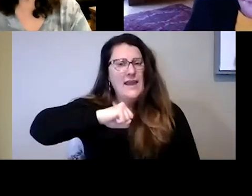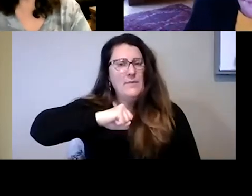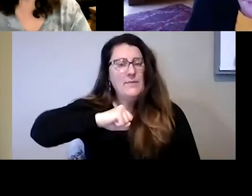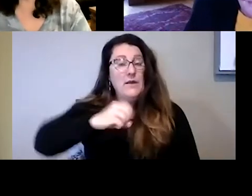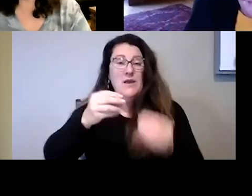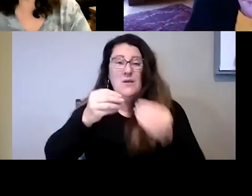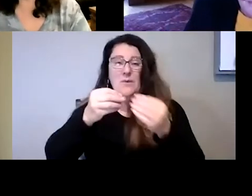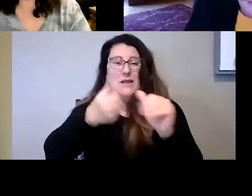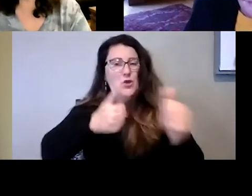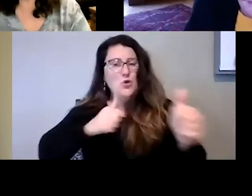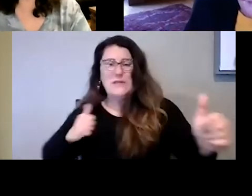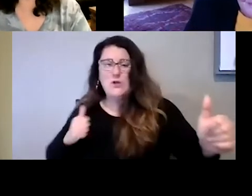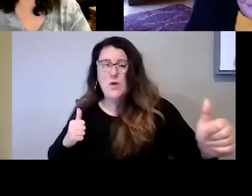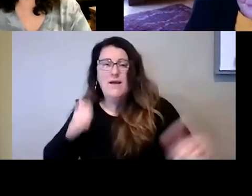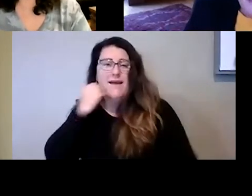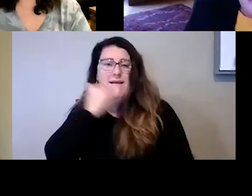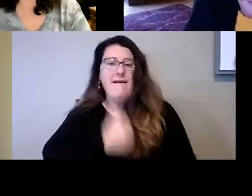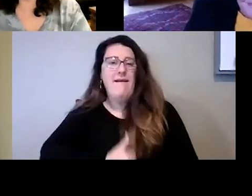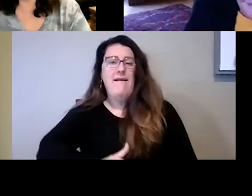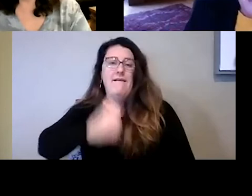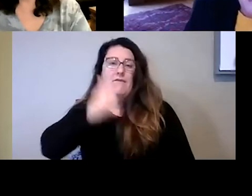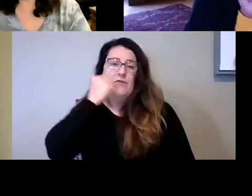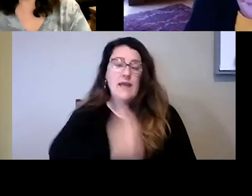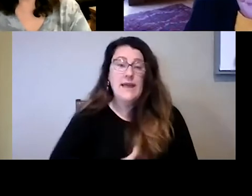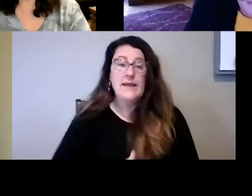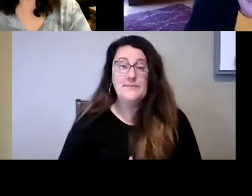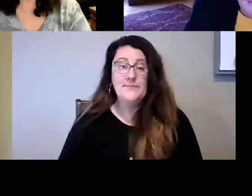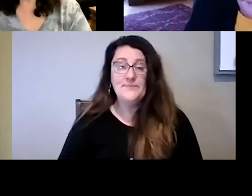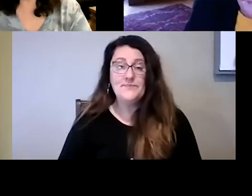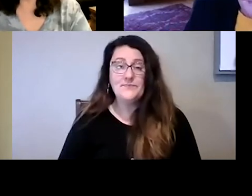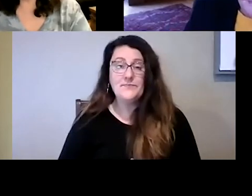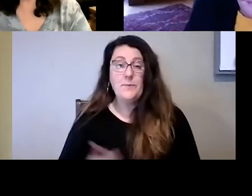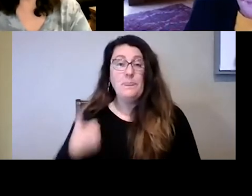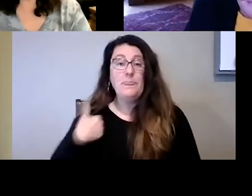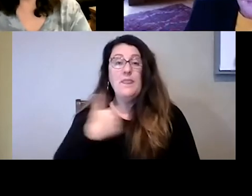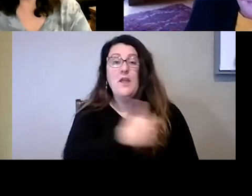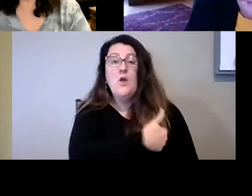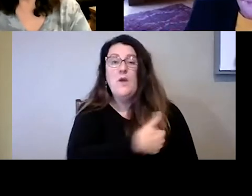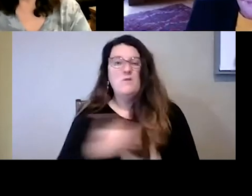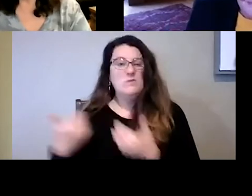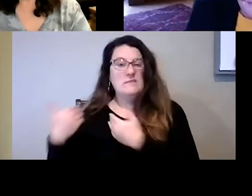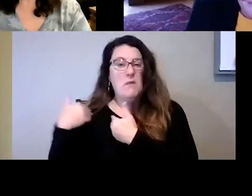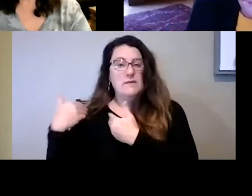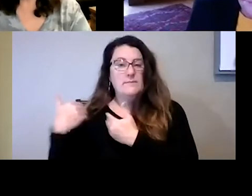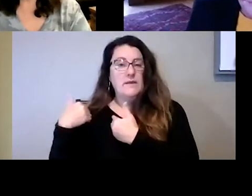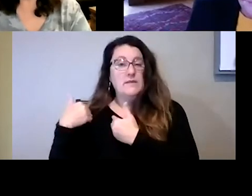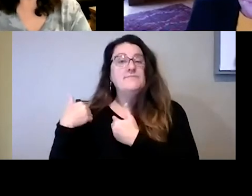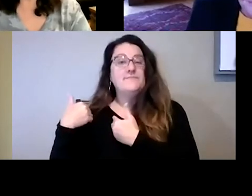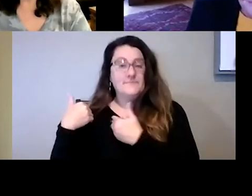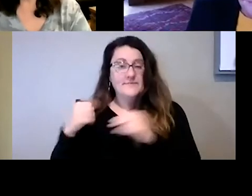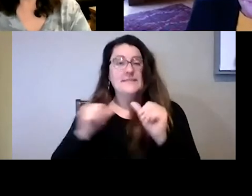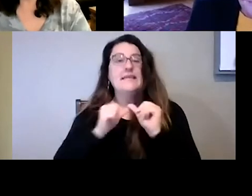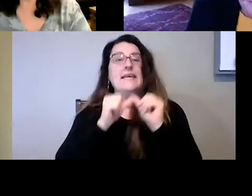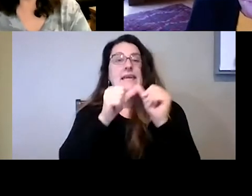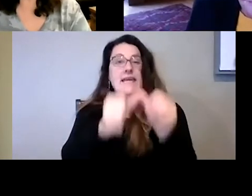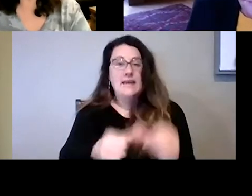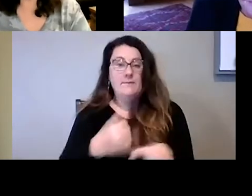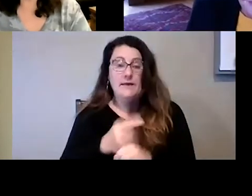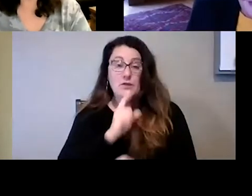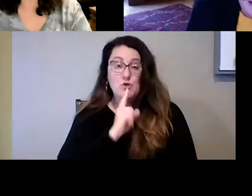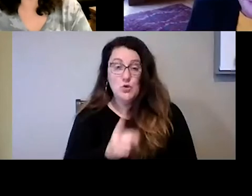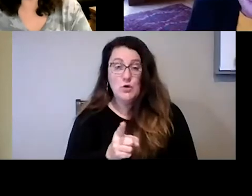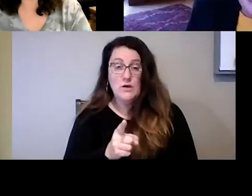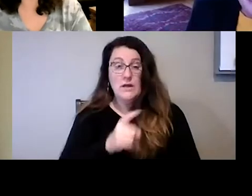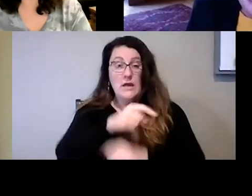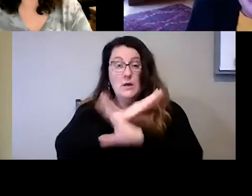losing ground every single day. So we've got a responsibility to keep making sure that we